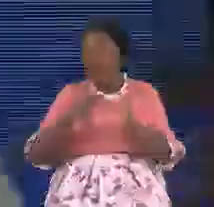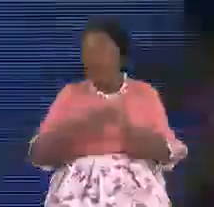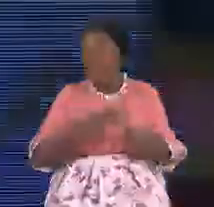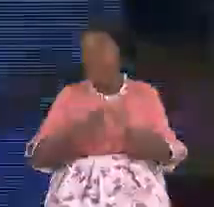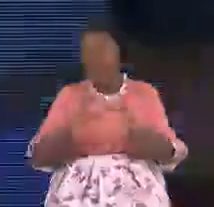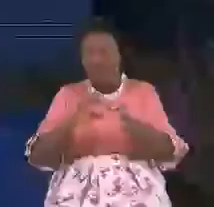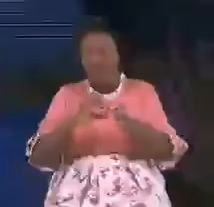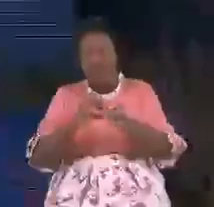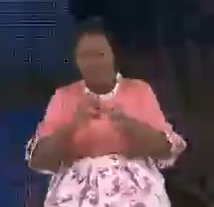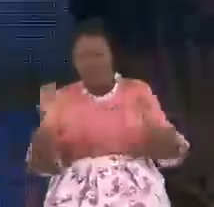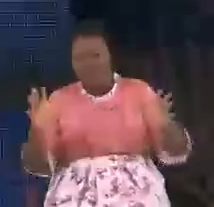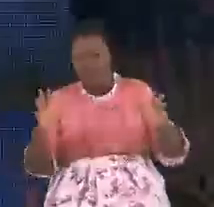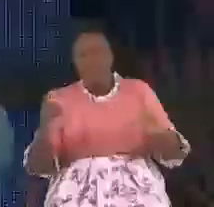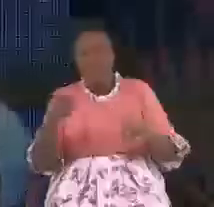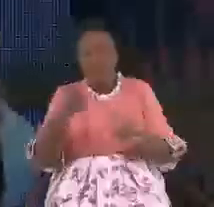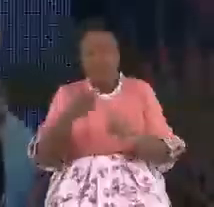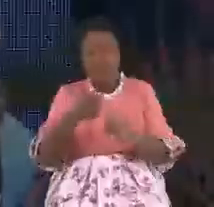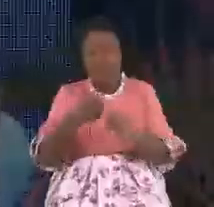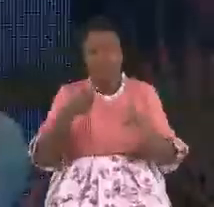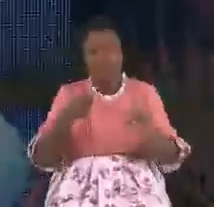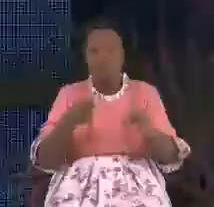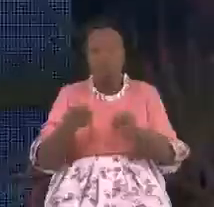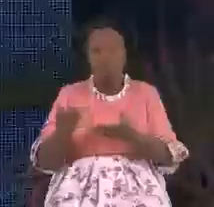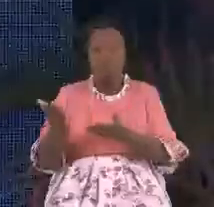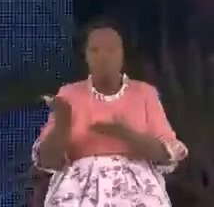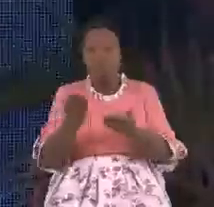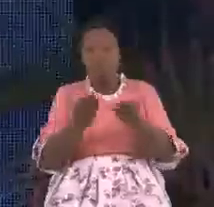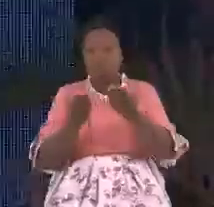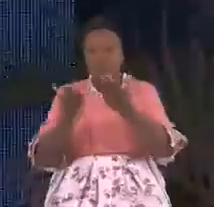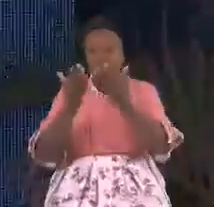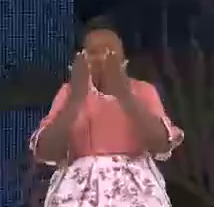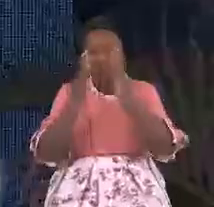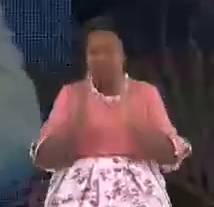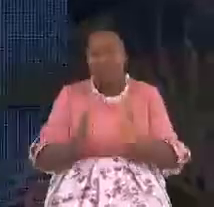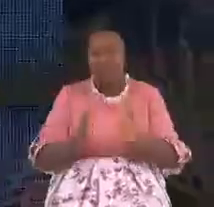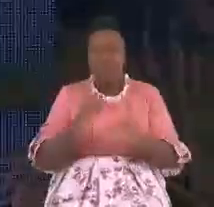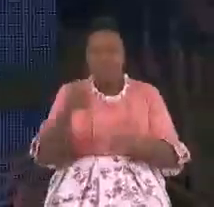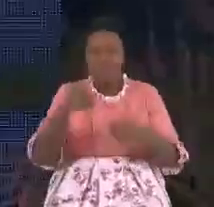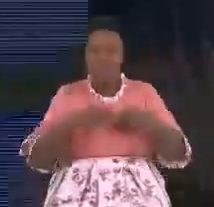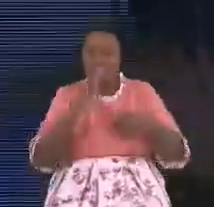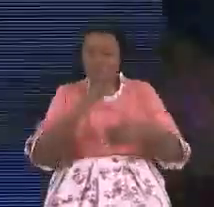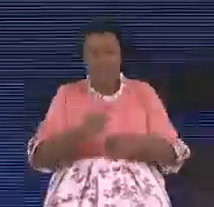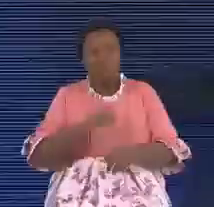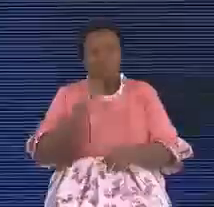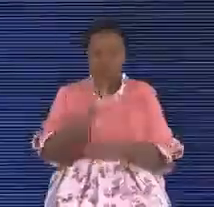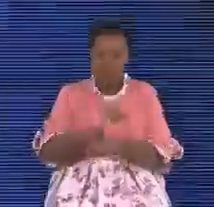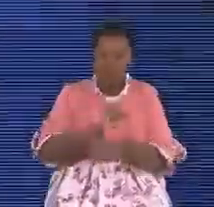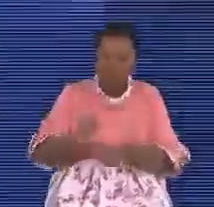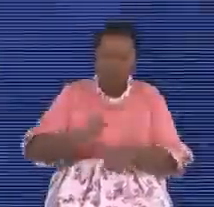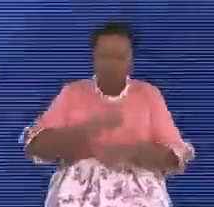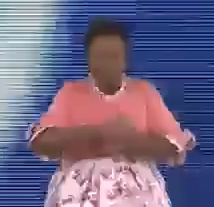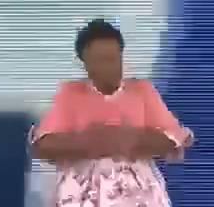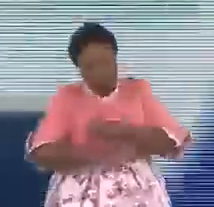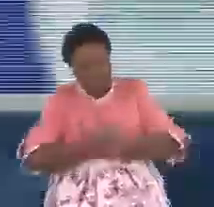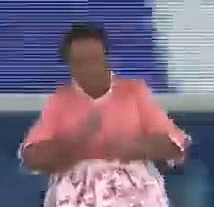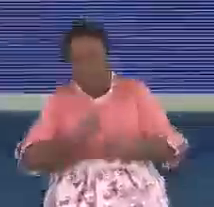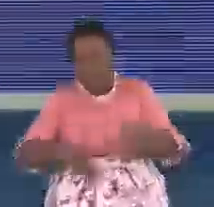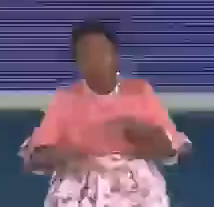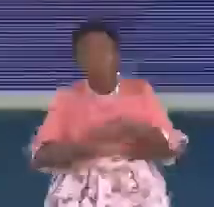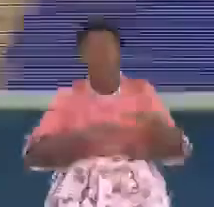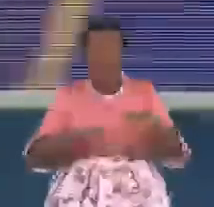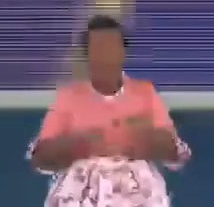slavery. You've been toiling, you've been suffering under slavery, and now he